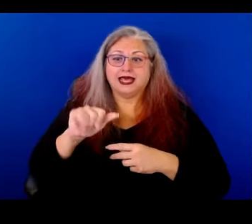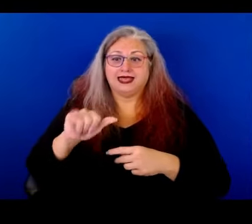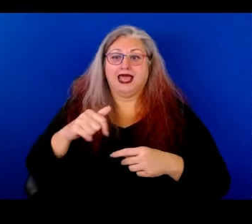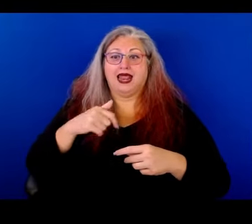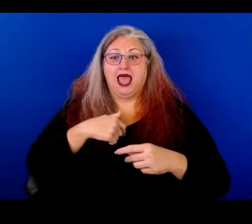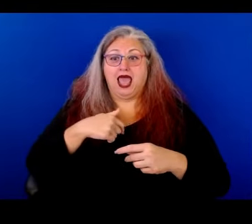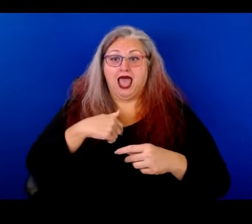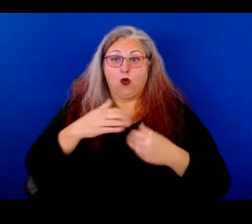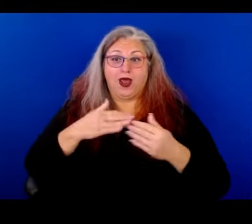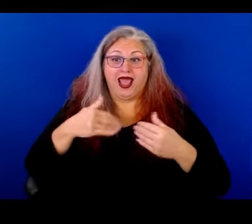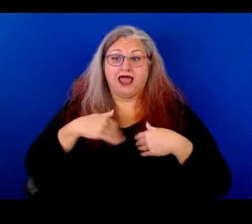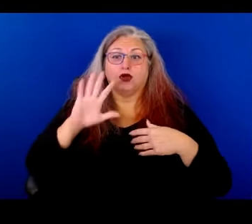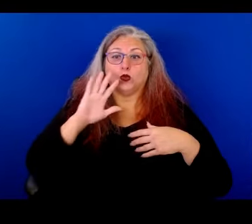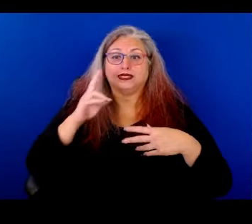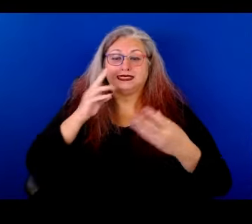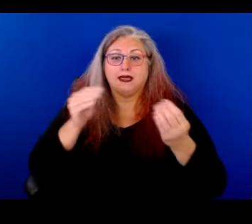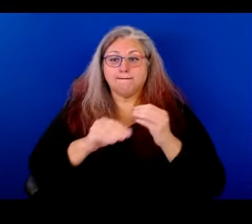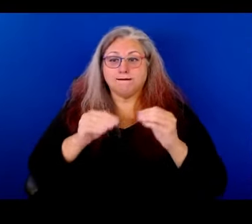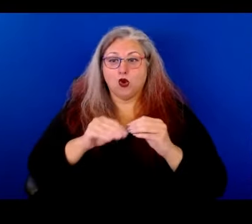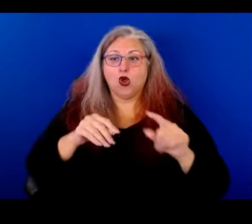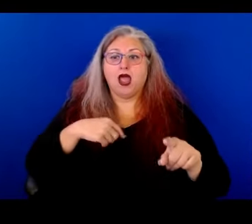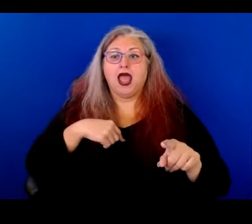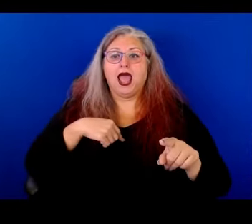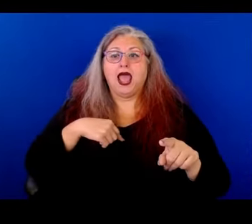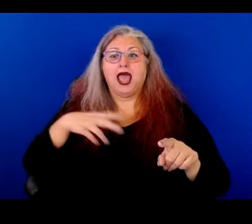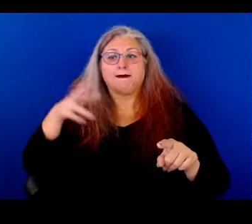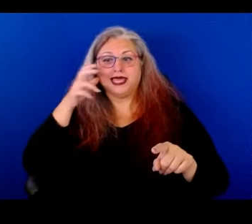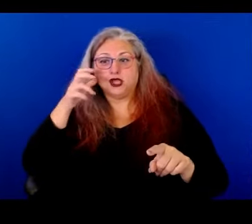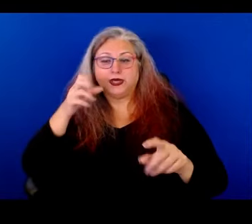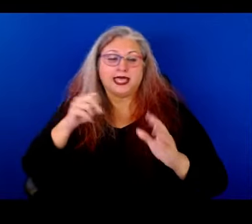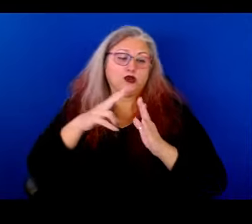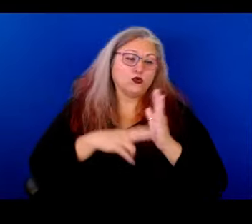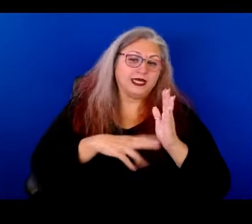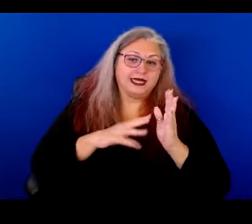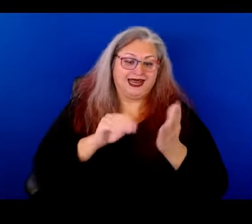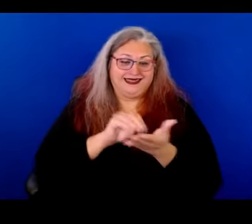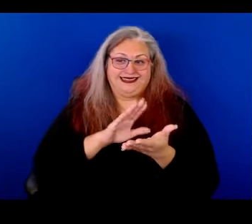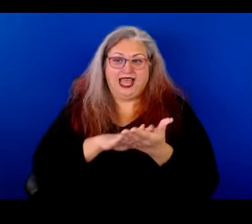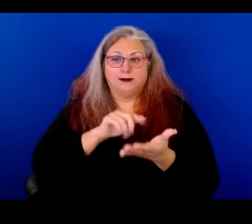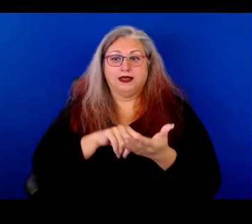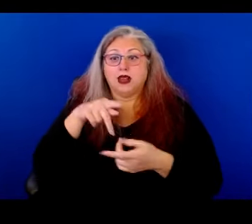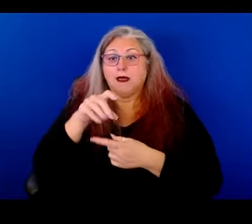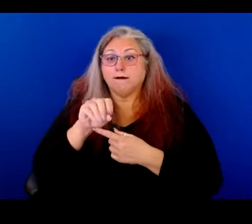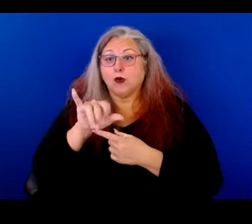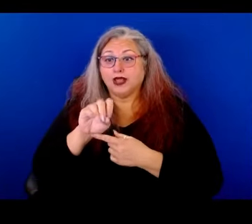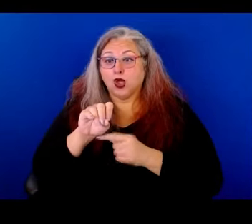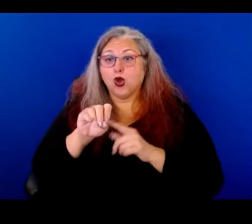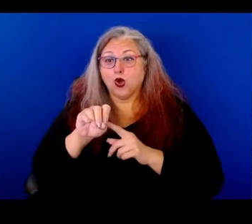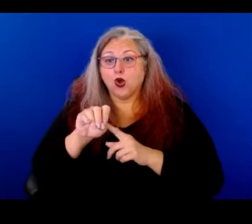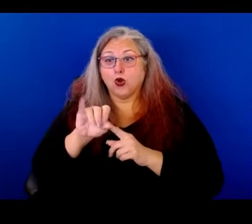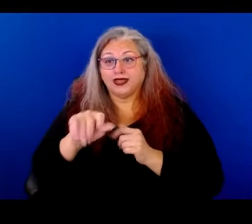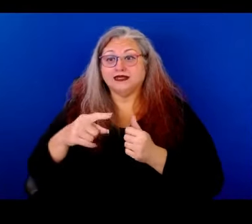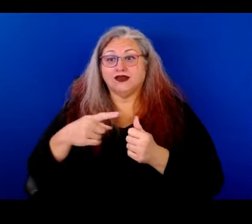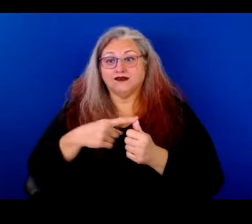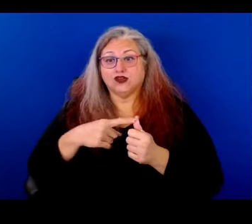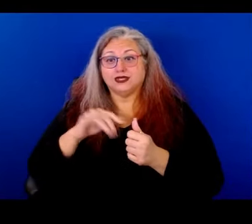I have is going to increase. I'm hearing and reading, and it's documented that polio, the